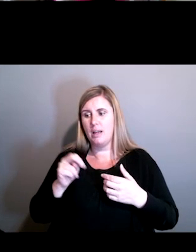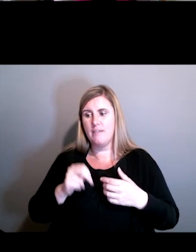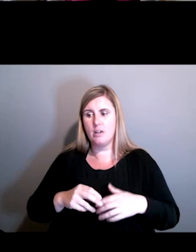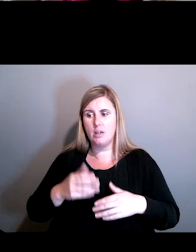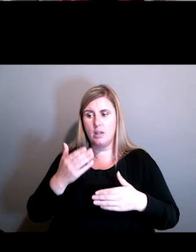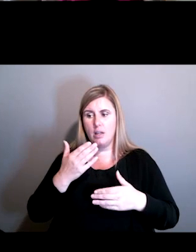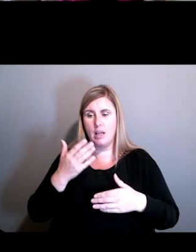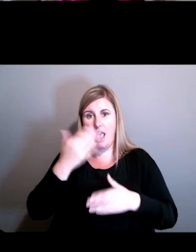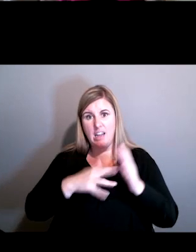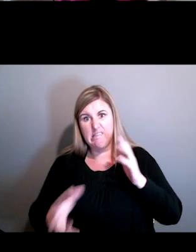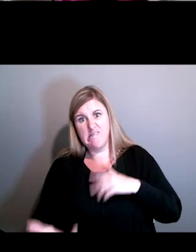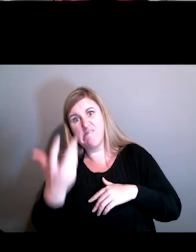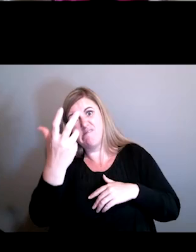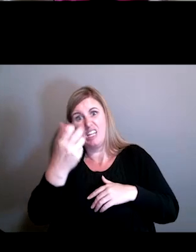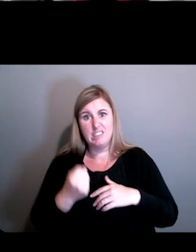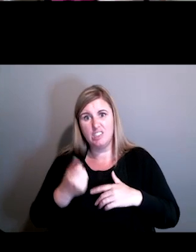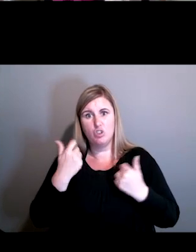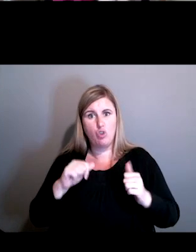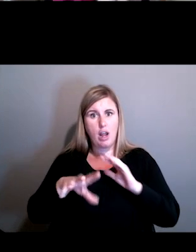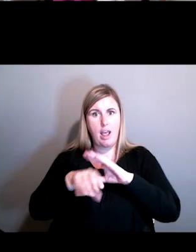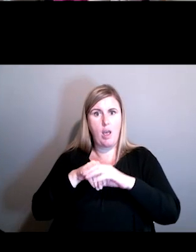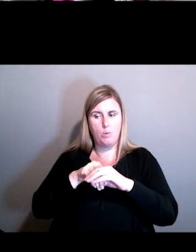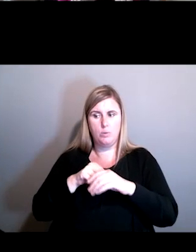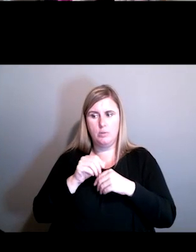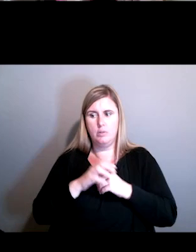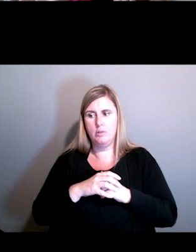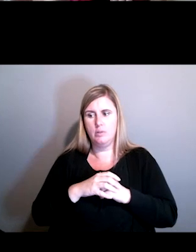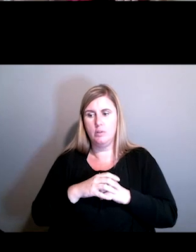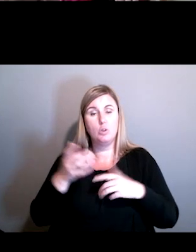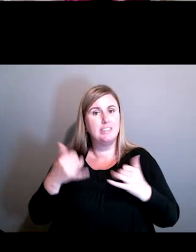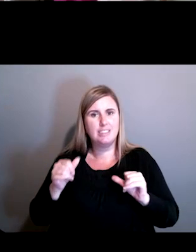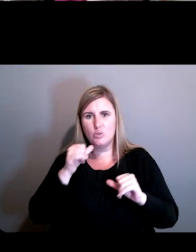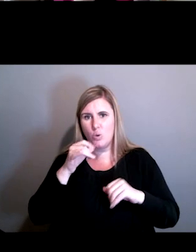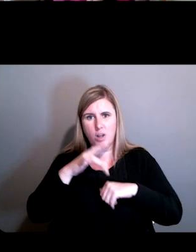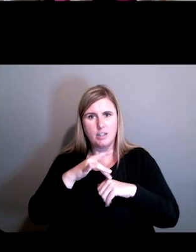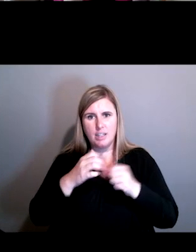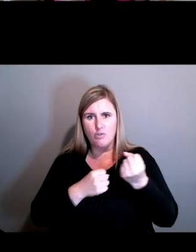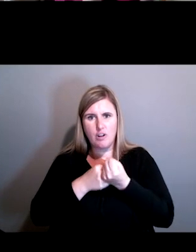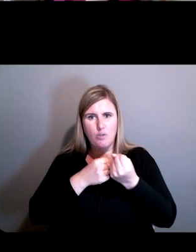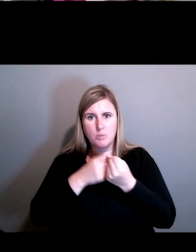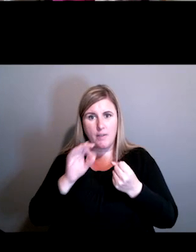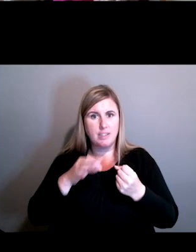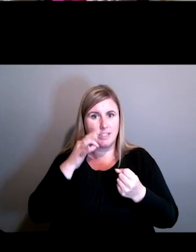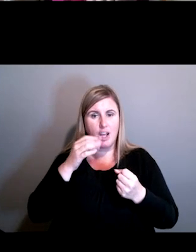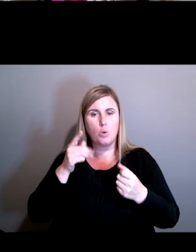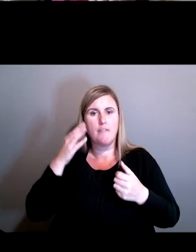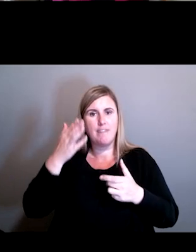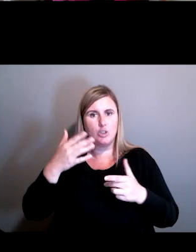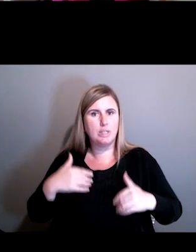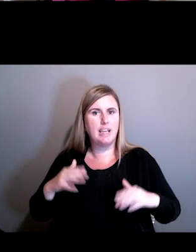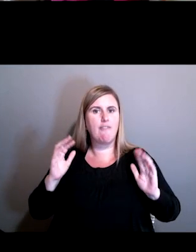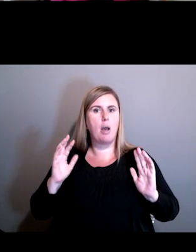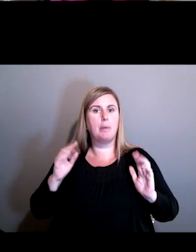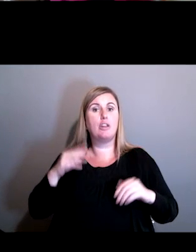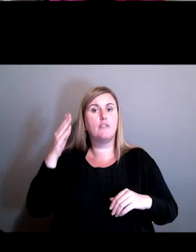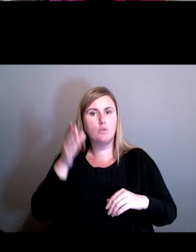out. You still don't contact that reinforcement of the snack and you eventually give up. And in the future, you're probably not going to go to that